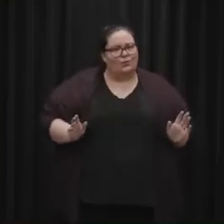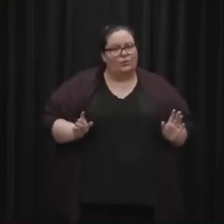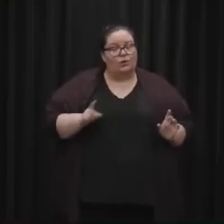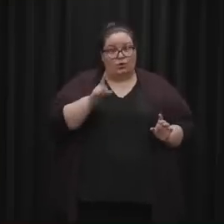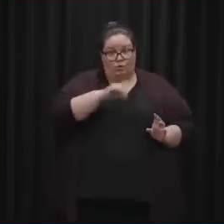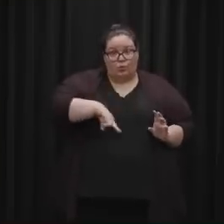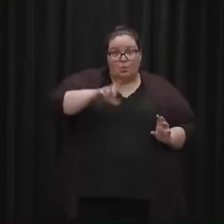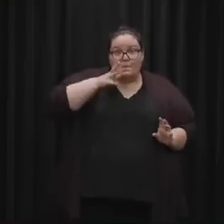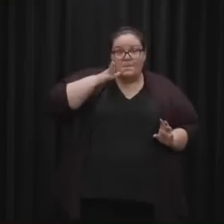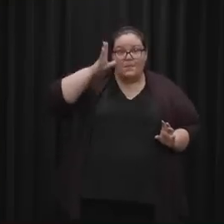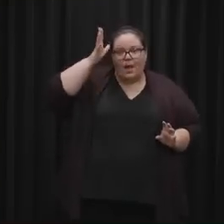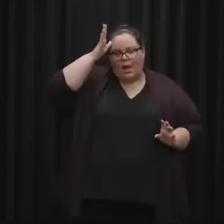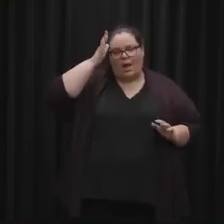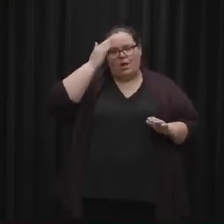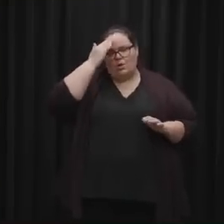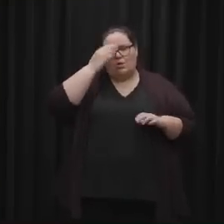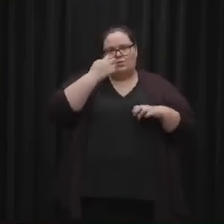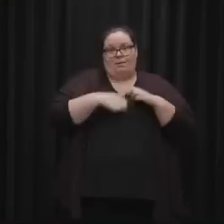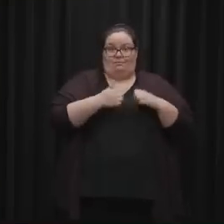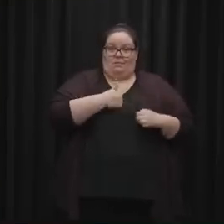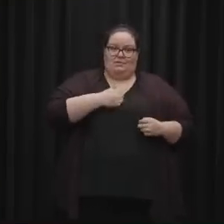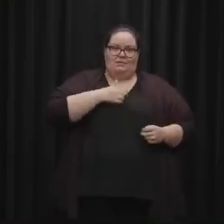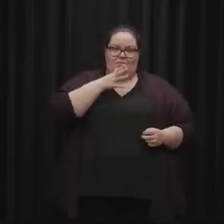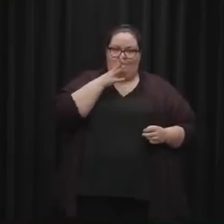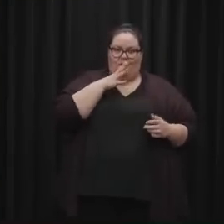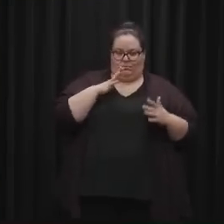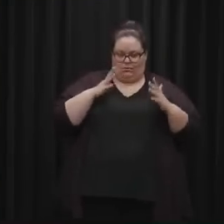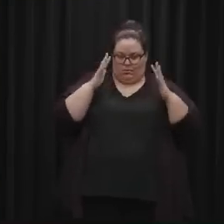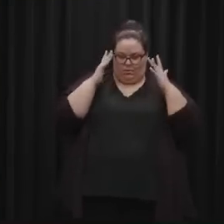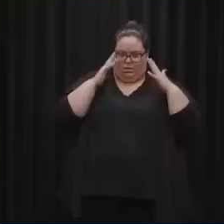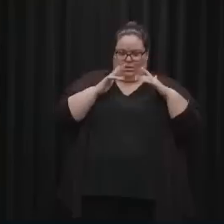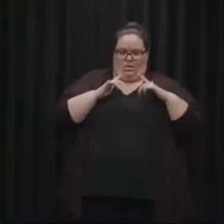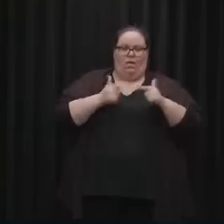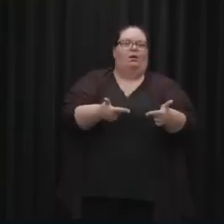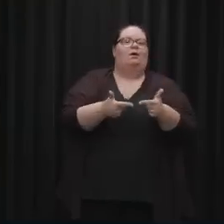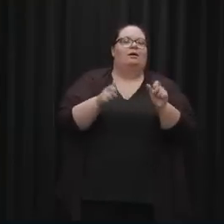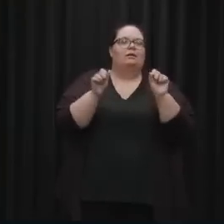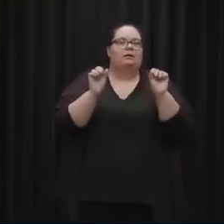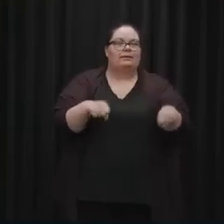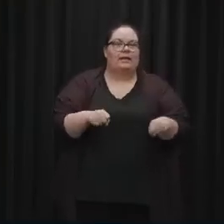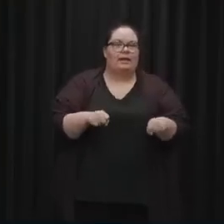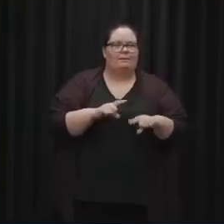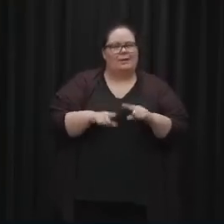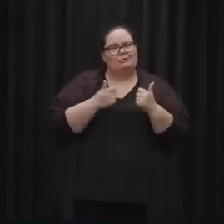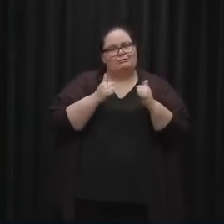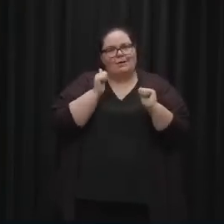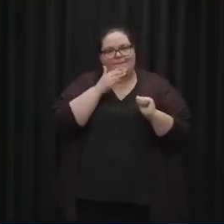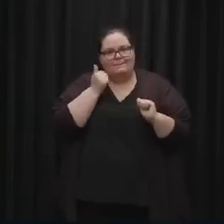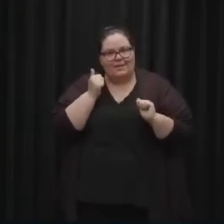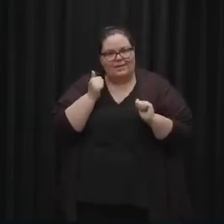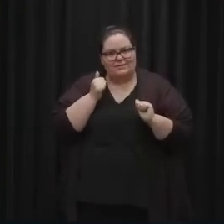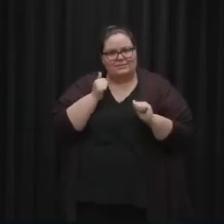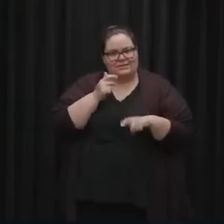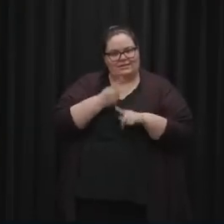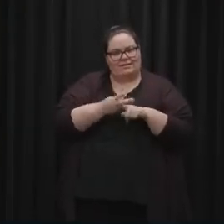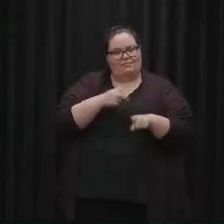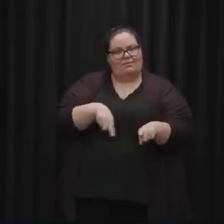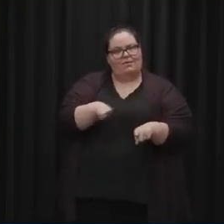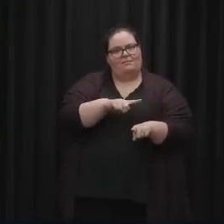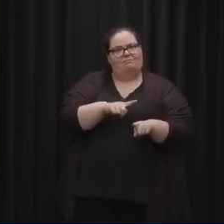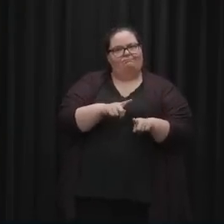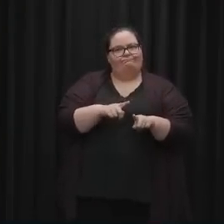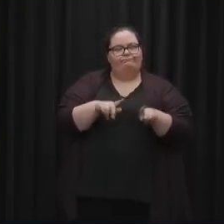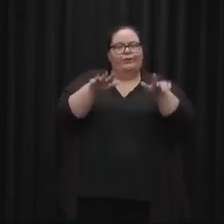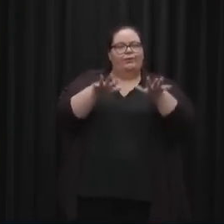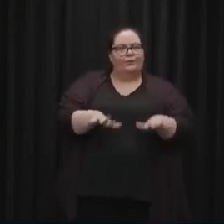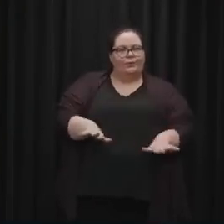As a parent, I know how difficult it is not to transfer our anxieties to our children, but we have to do our best in their best interest. We